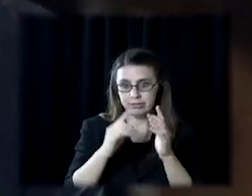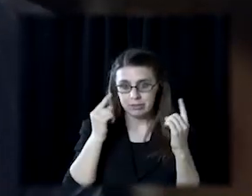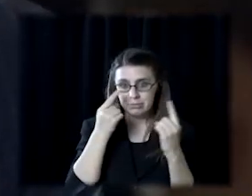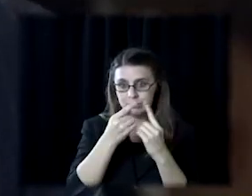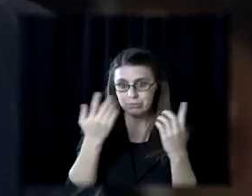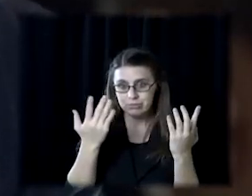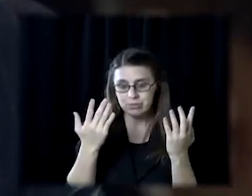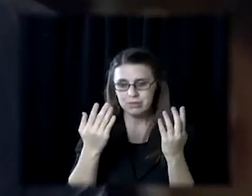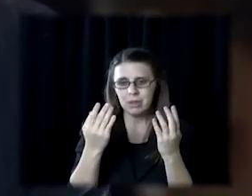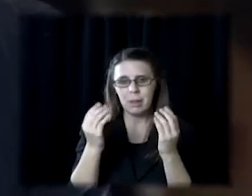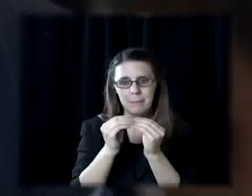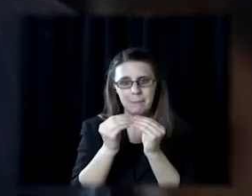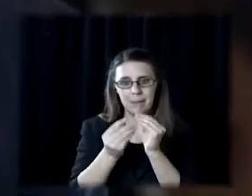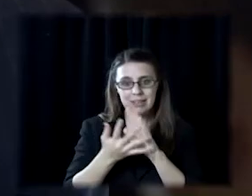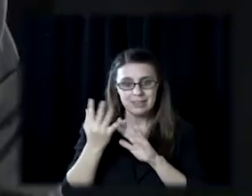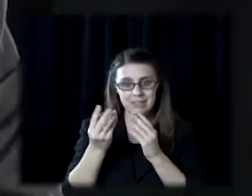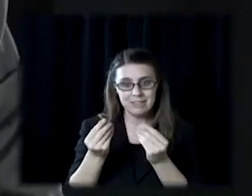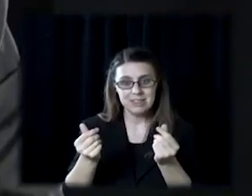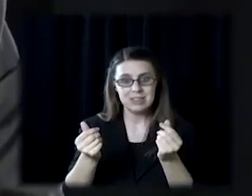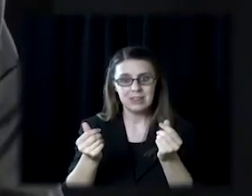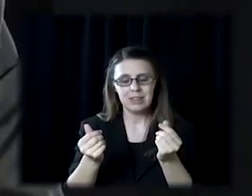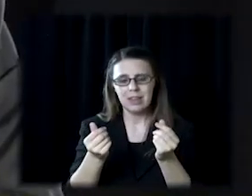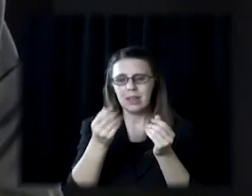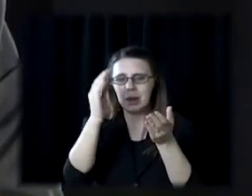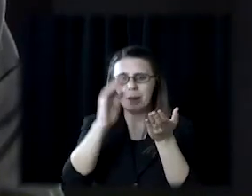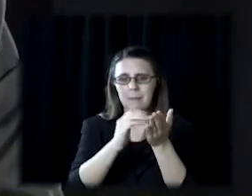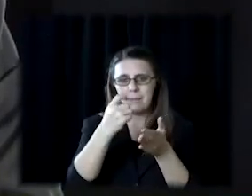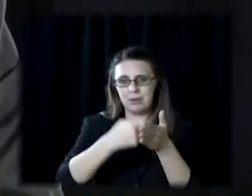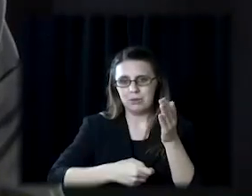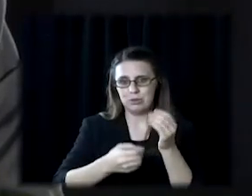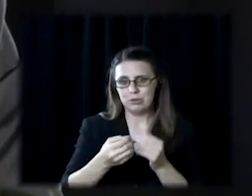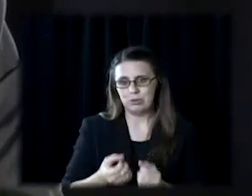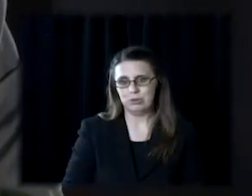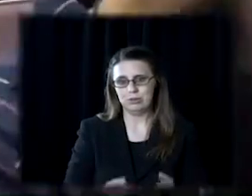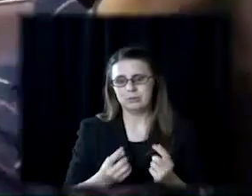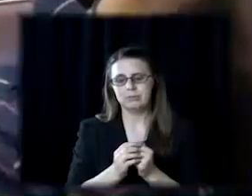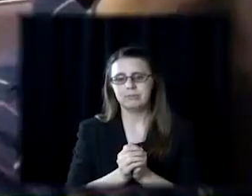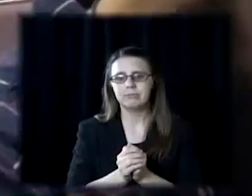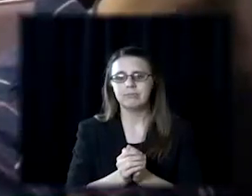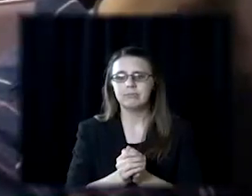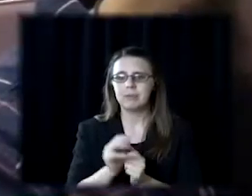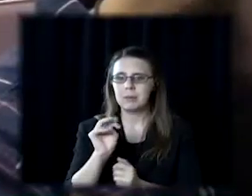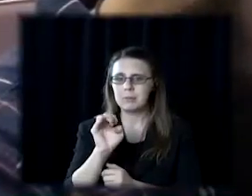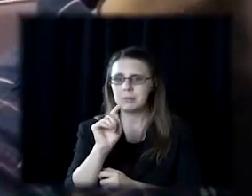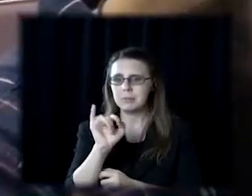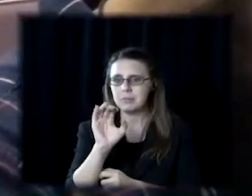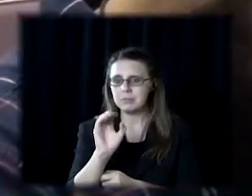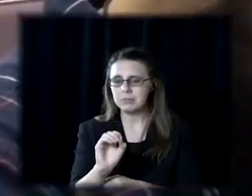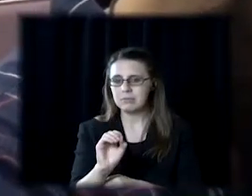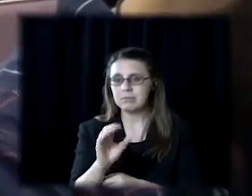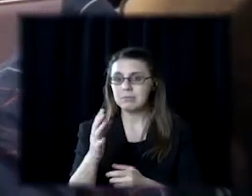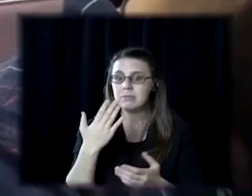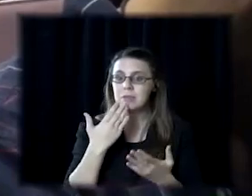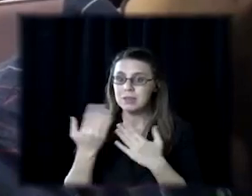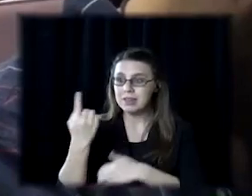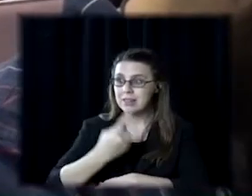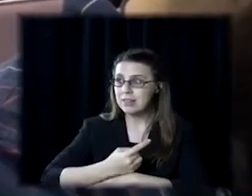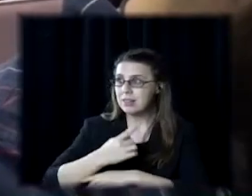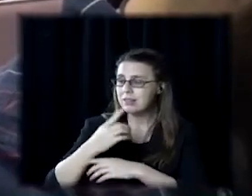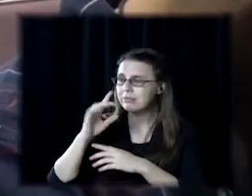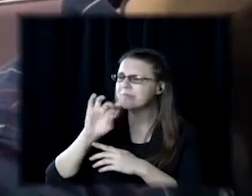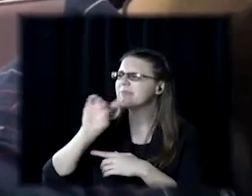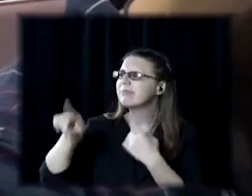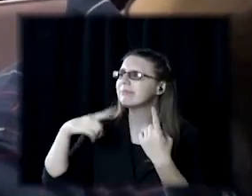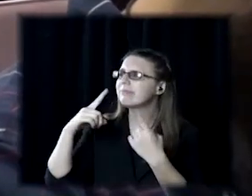y menos costoso posible. Periódico Metro. Sí, buen día. Queremos saber cuándo tendrán un calendario